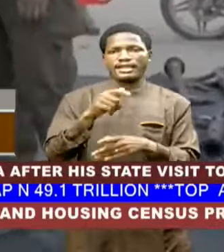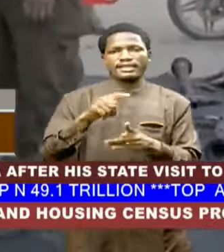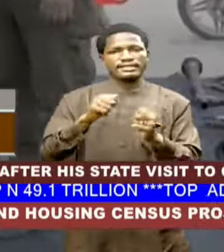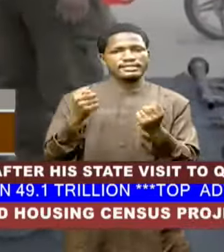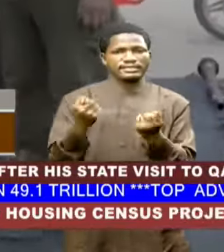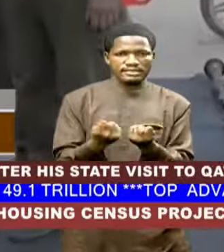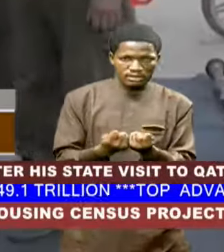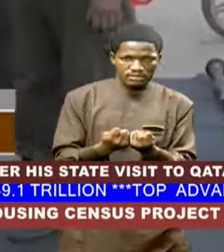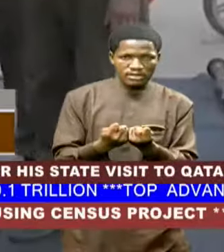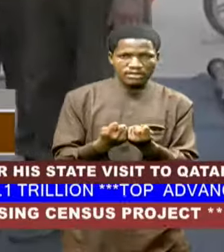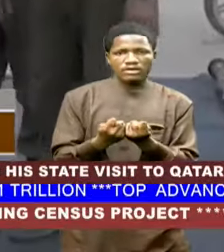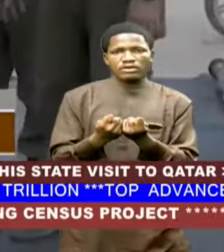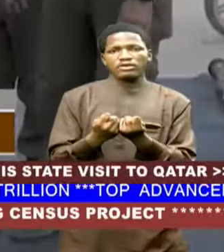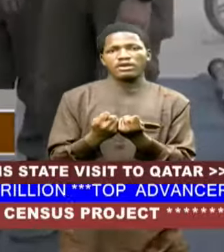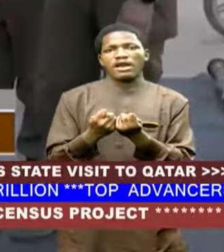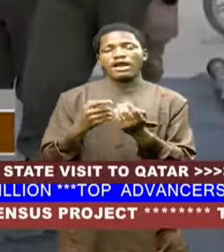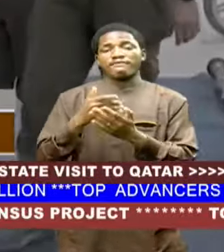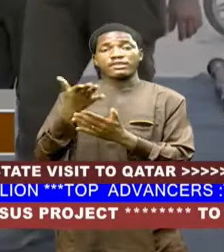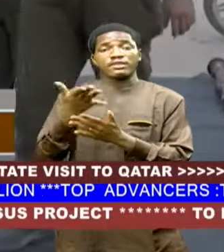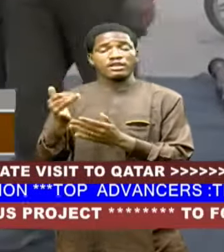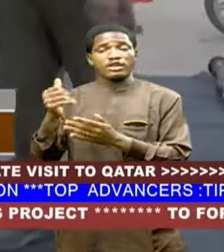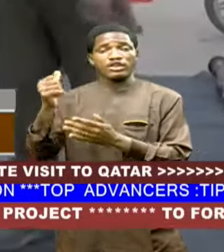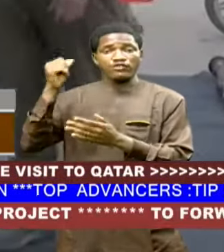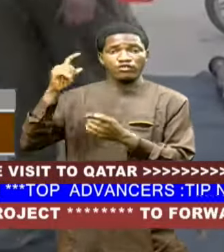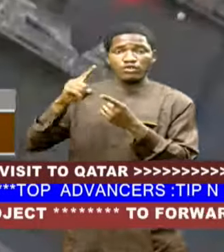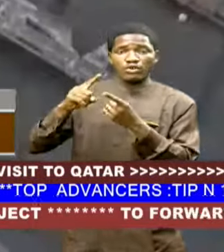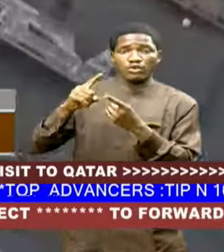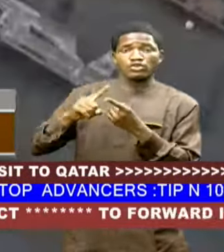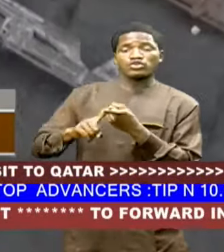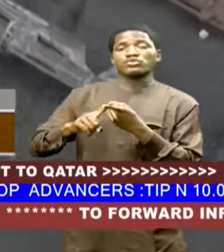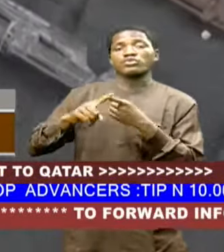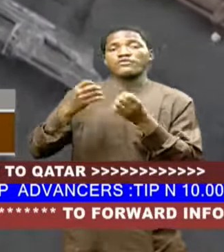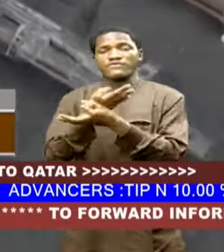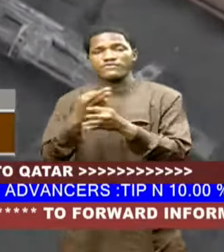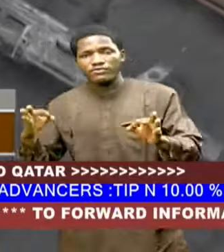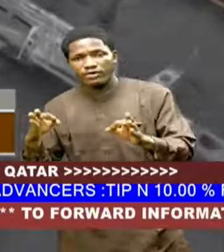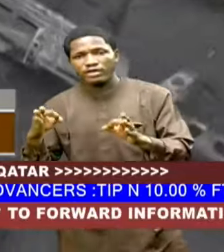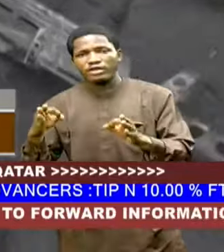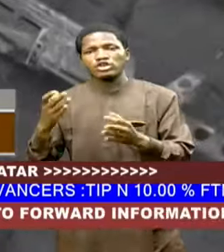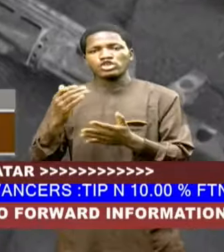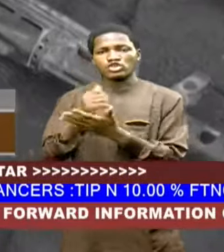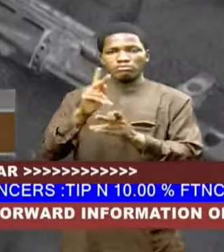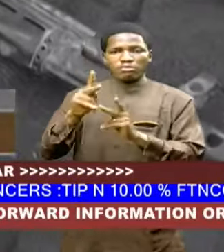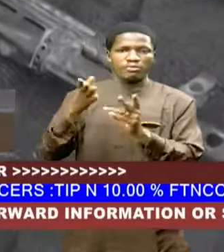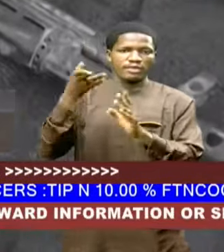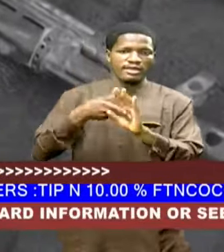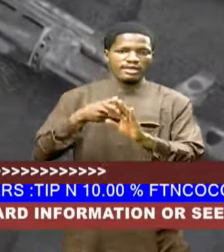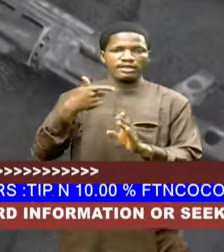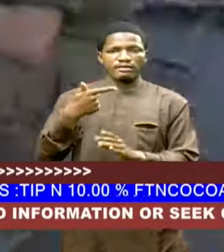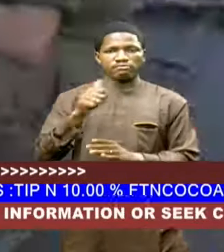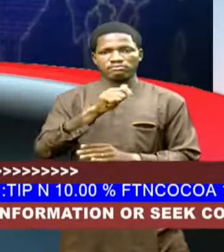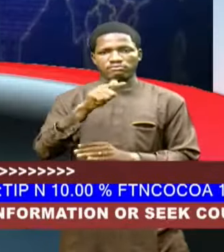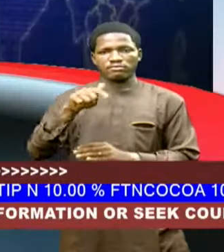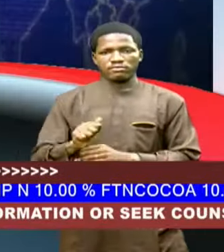who were still alive in Gaza. Fighting continues in Gaza in the fifth month of the Israeli-Hamas conflict.